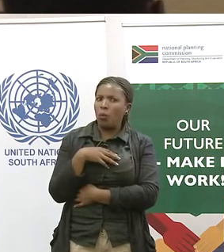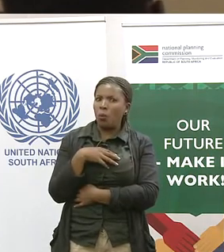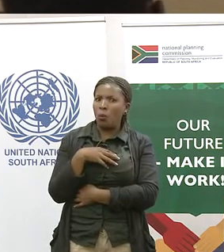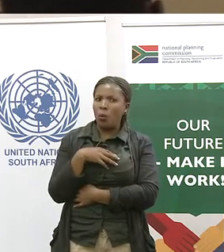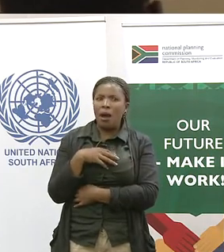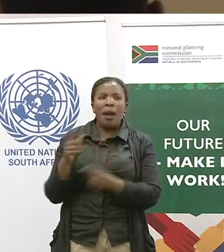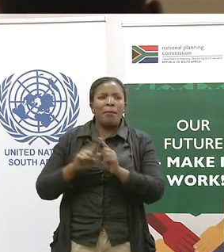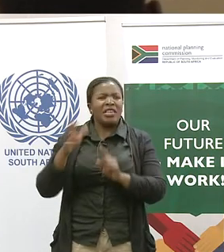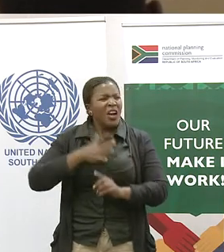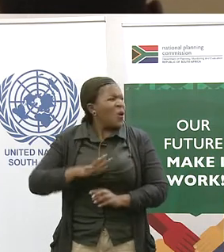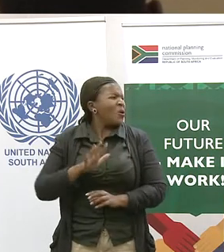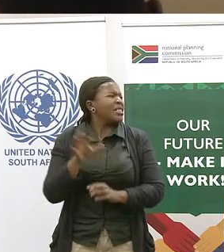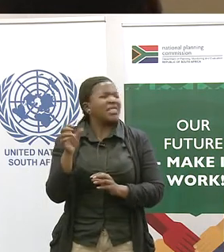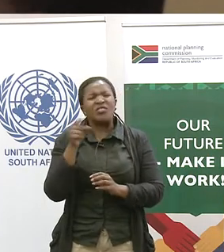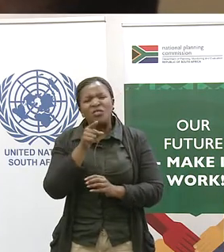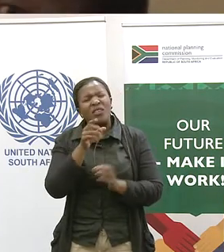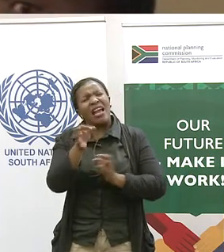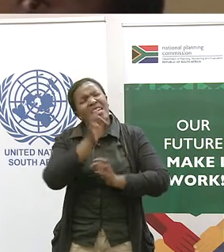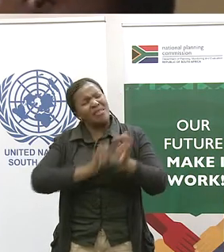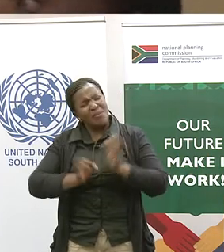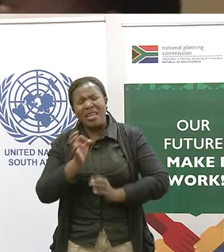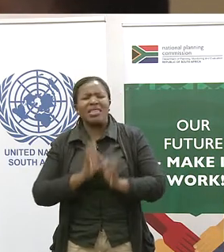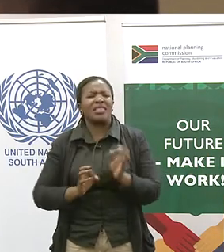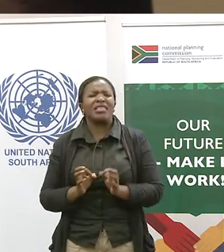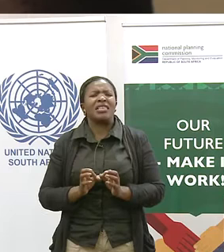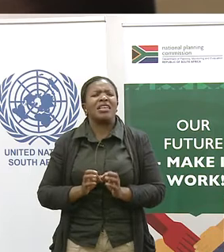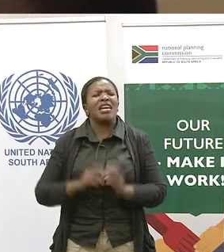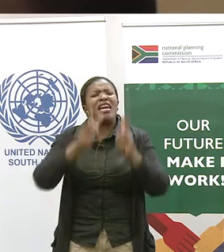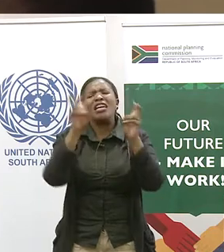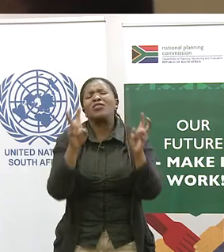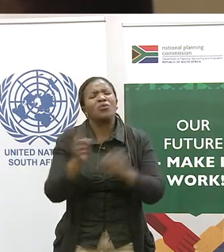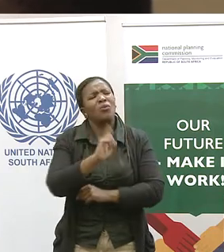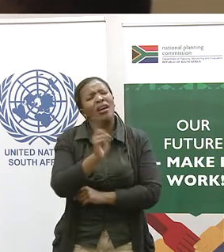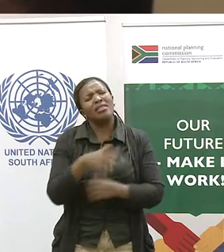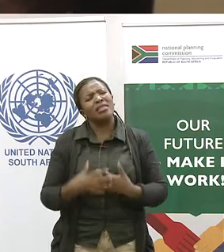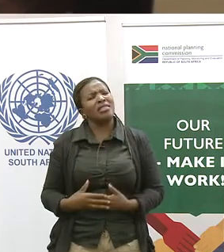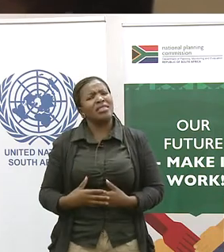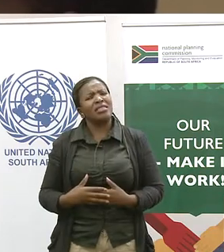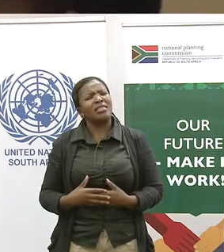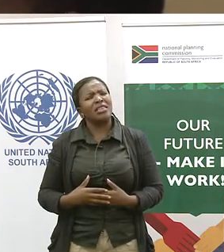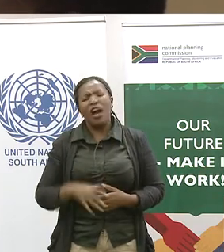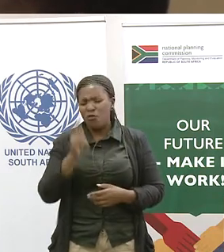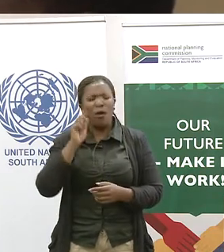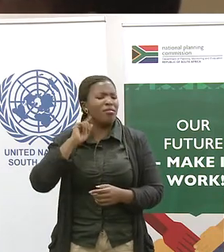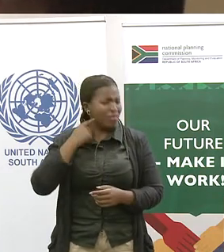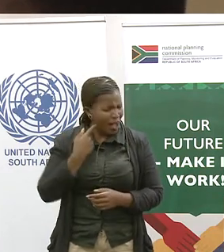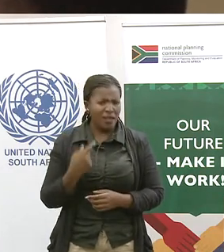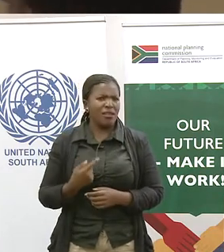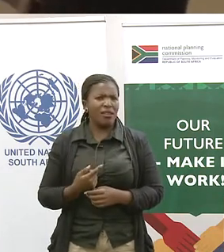What is the issue they're really there? Because it can't be true that they are not there. They are not disclosing, and so on and